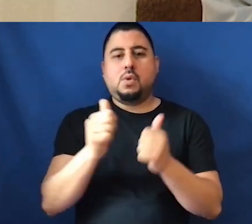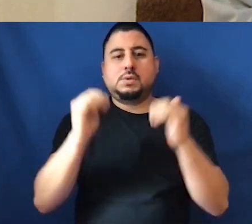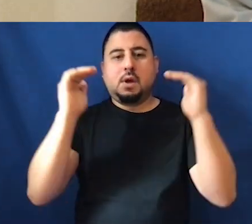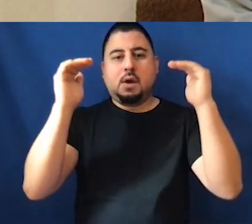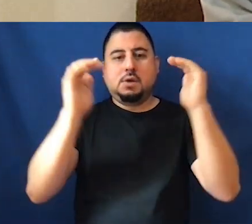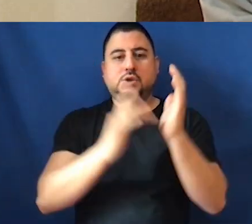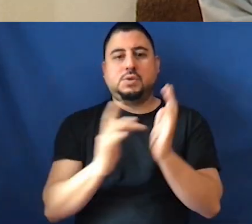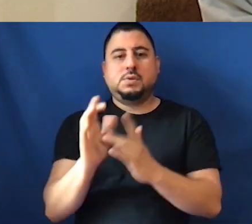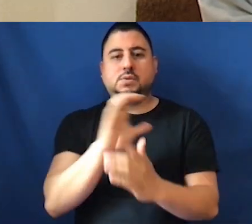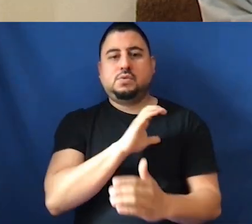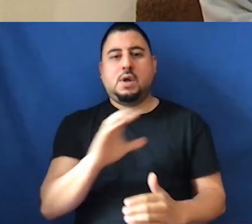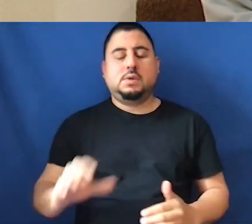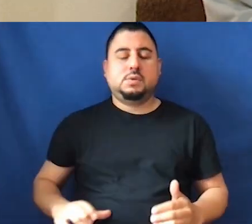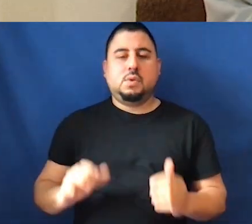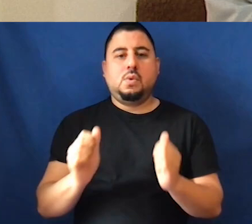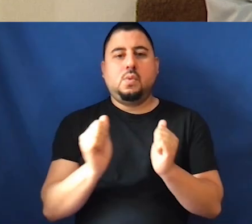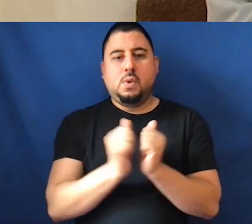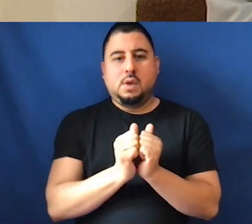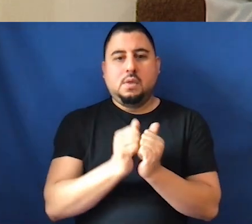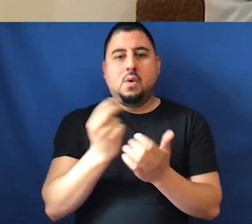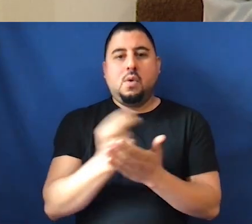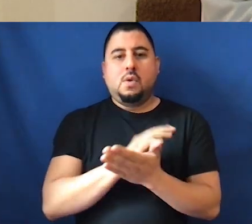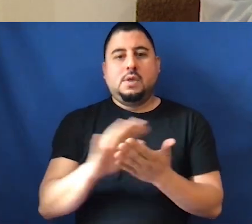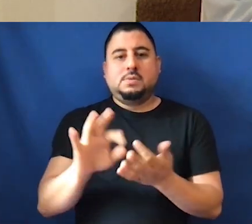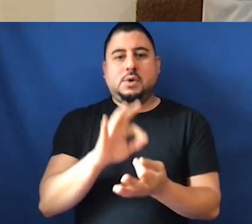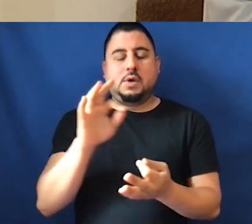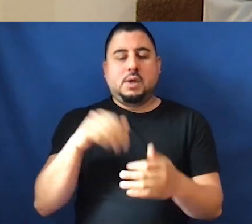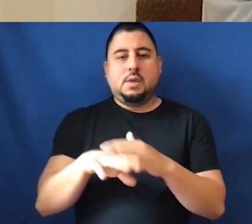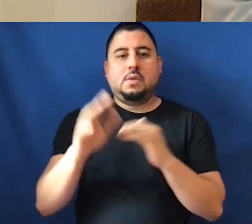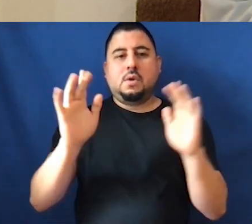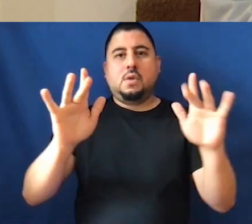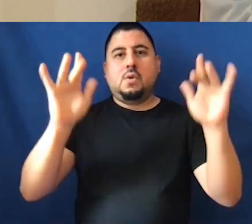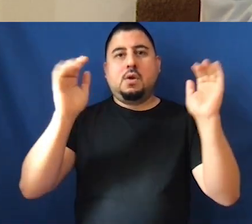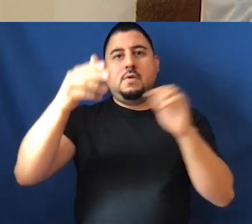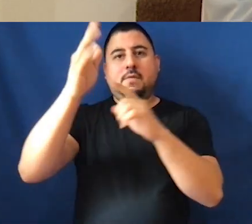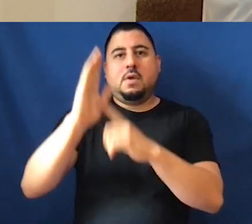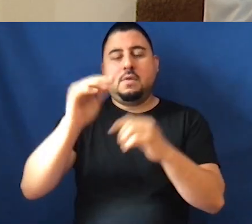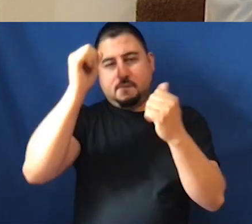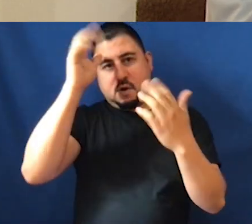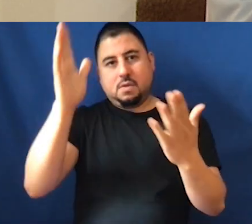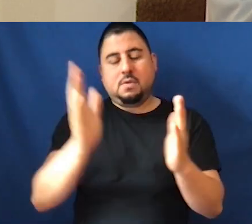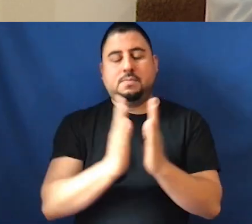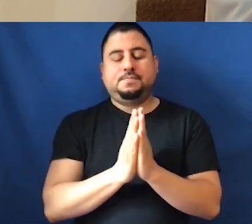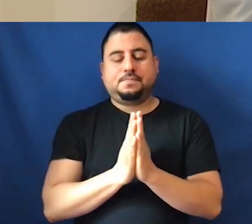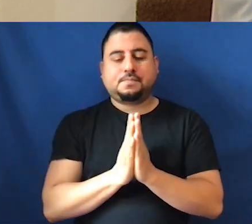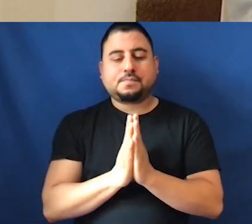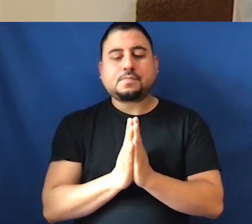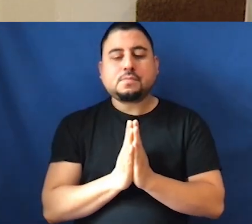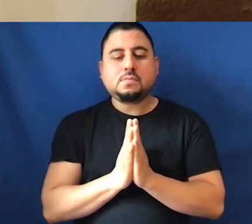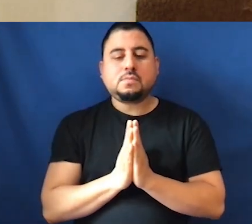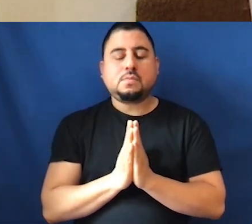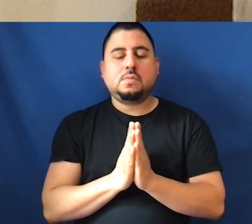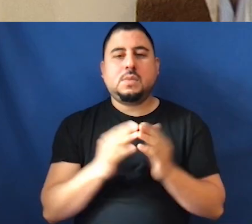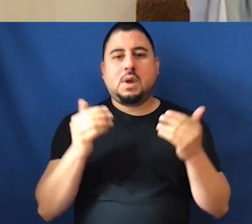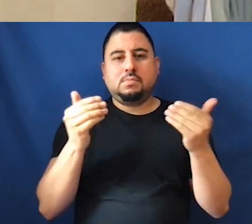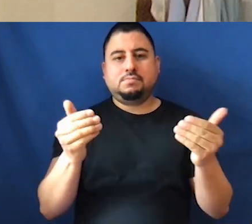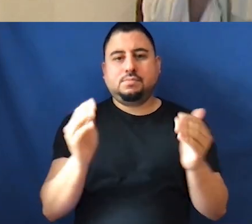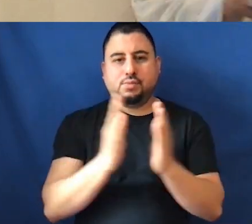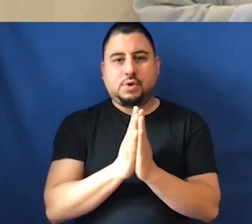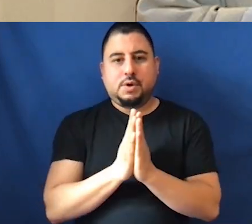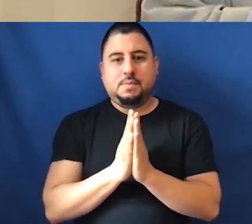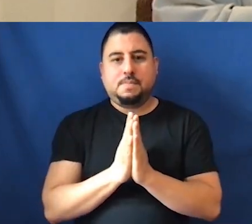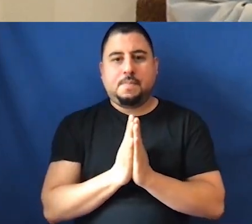Most High, Jesus Christ, with the Holy Spirit, in the glory of God the Father. Amen. Let us